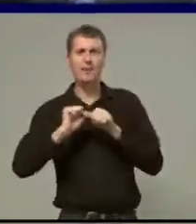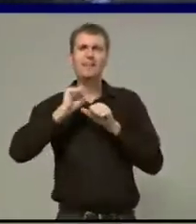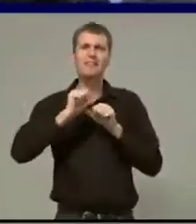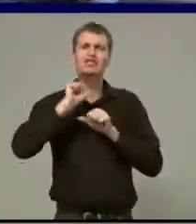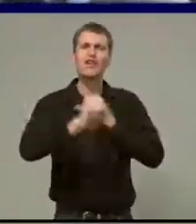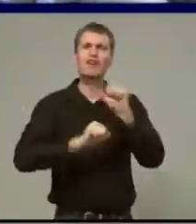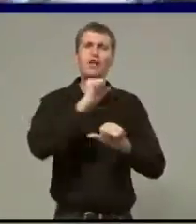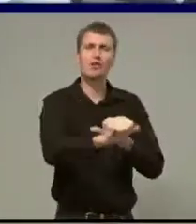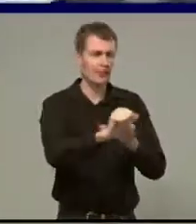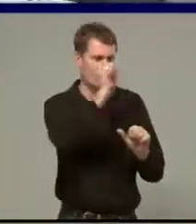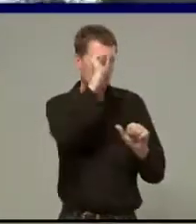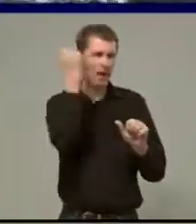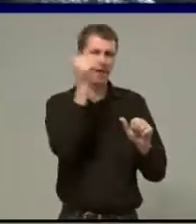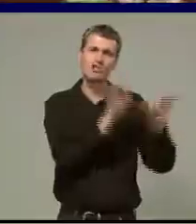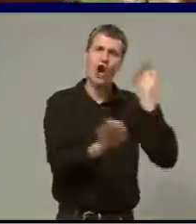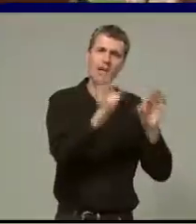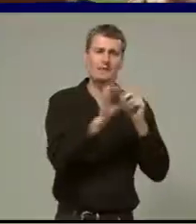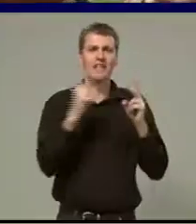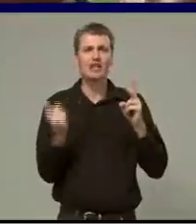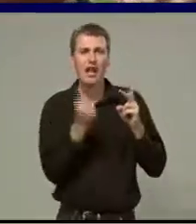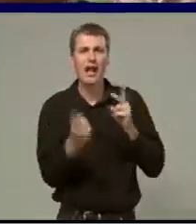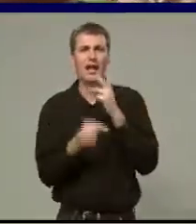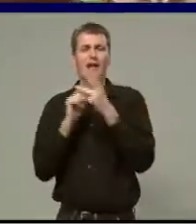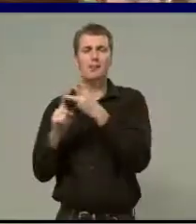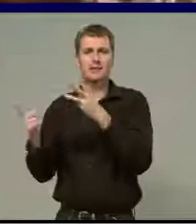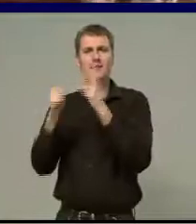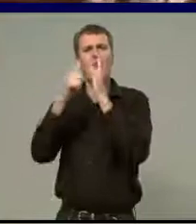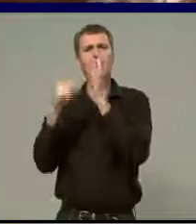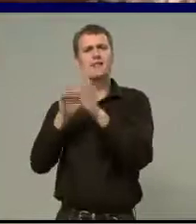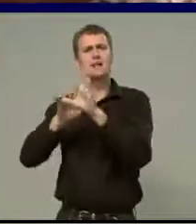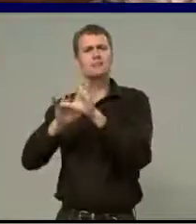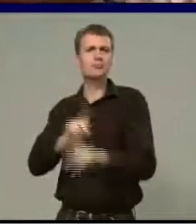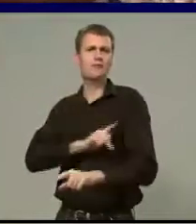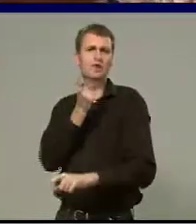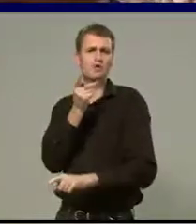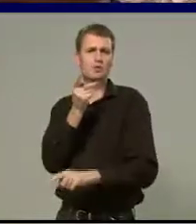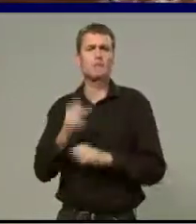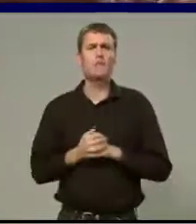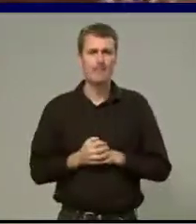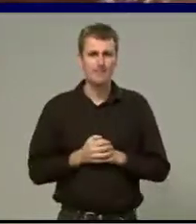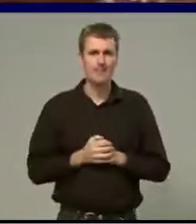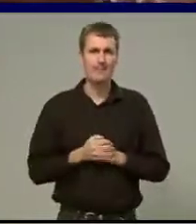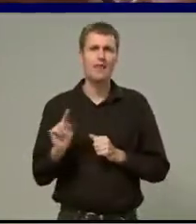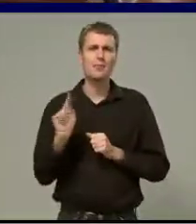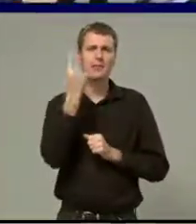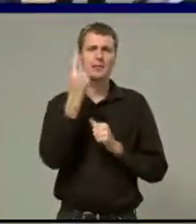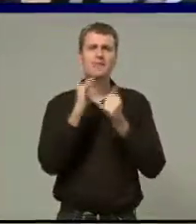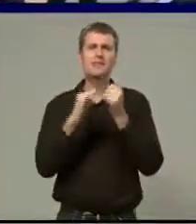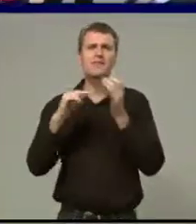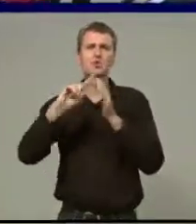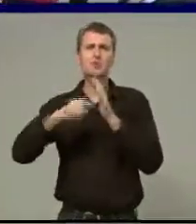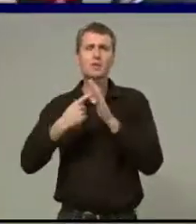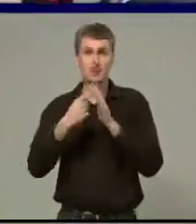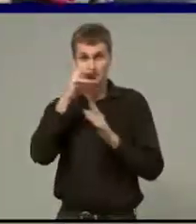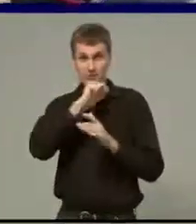generation of smart scientists, smart engineers and smart IT professionals. Minister Joyce believes the